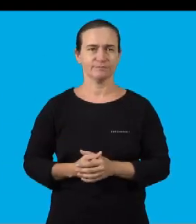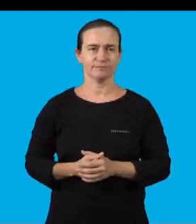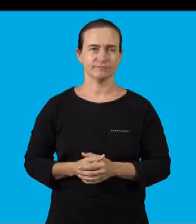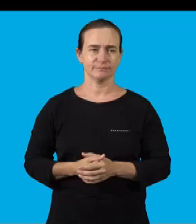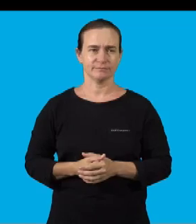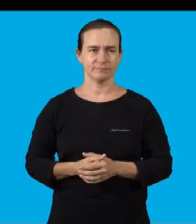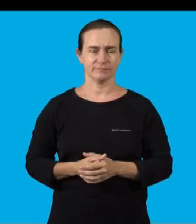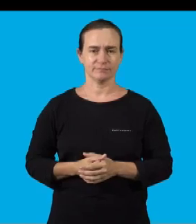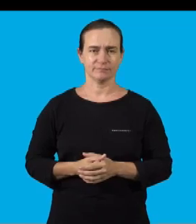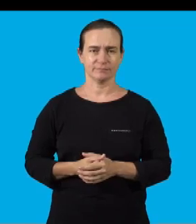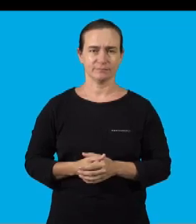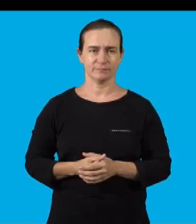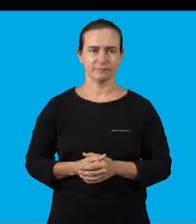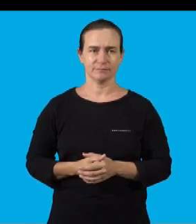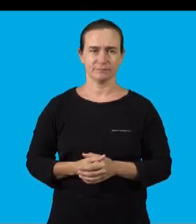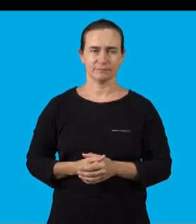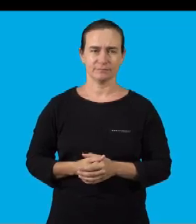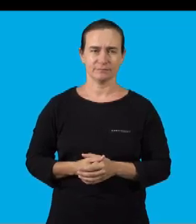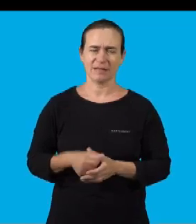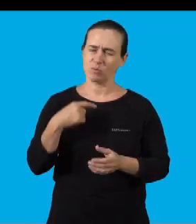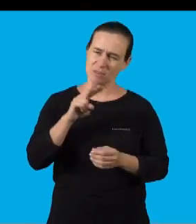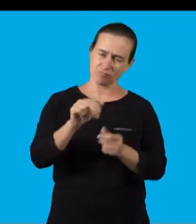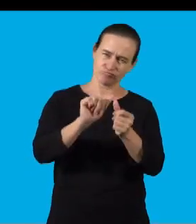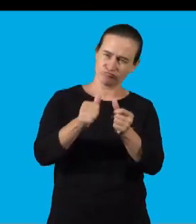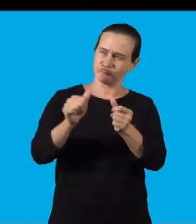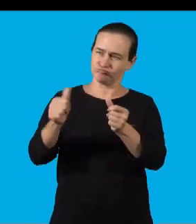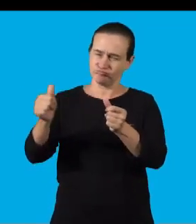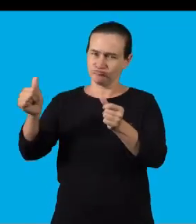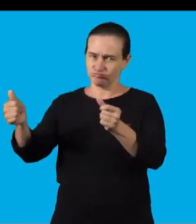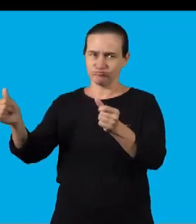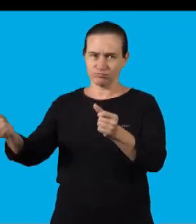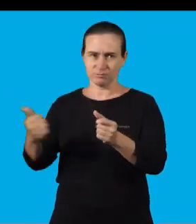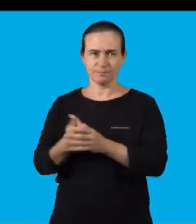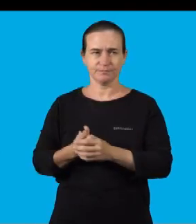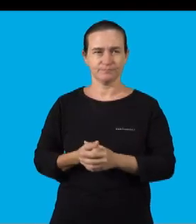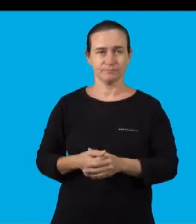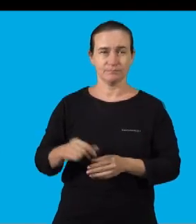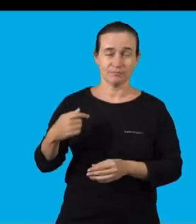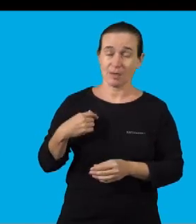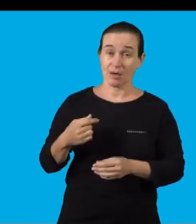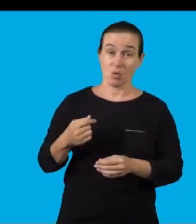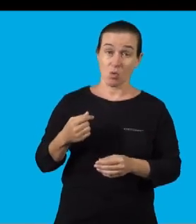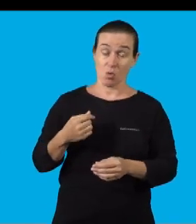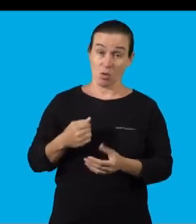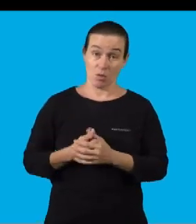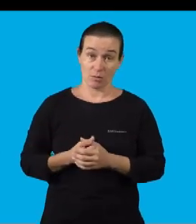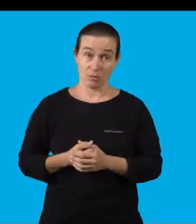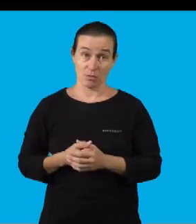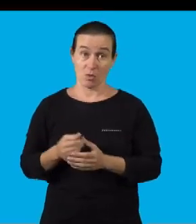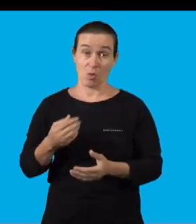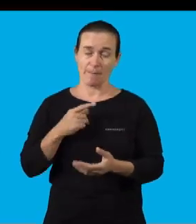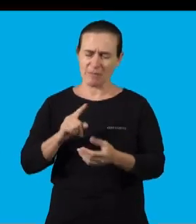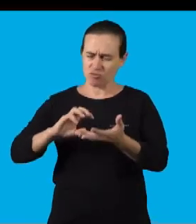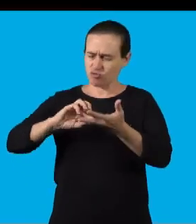divided by 25. Now, looking at this sequence, remember, when we are given a sequence, the first thing we're going to do is to try and